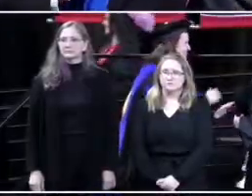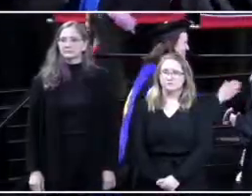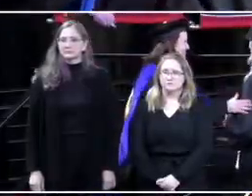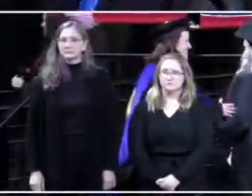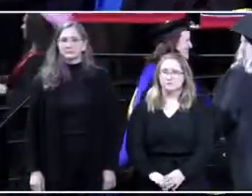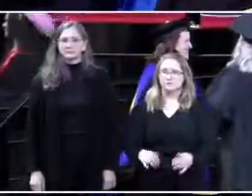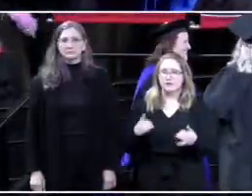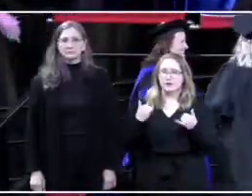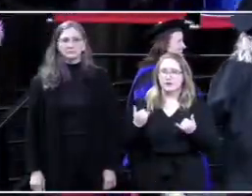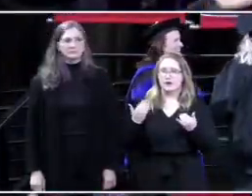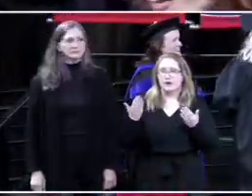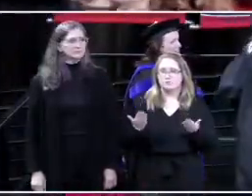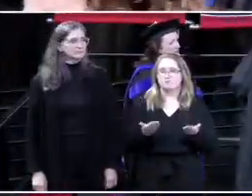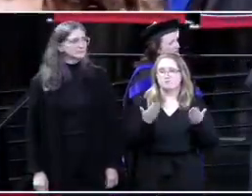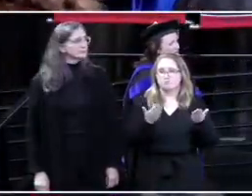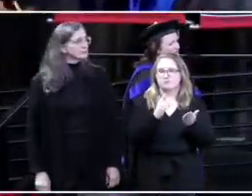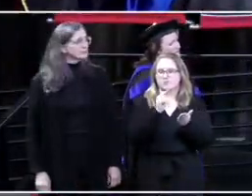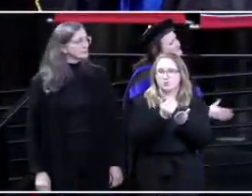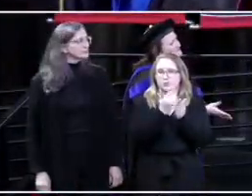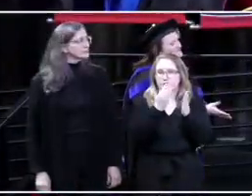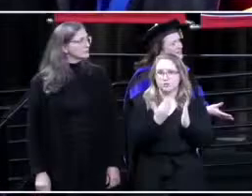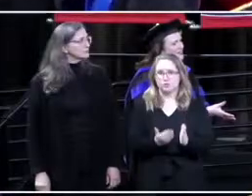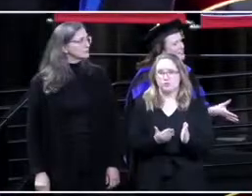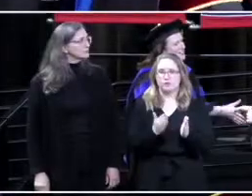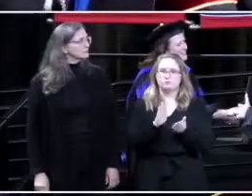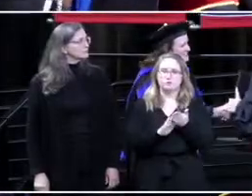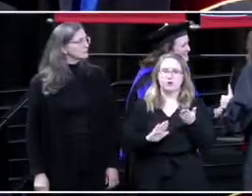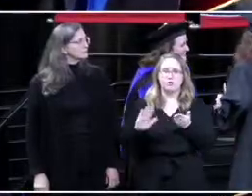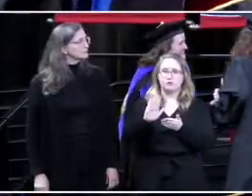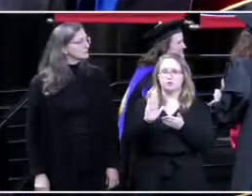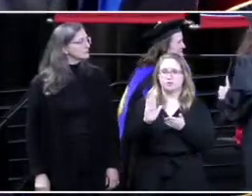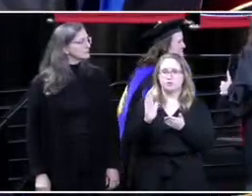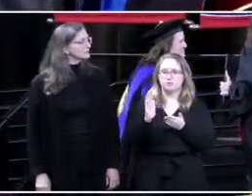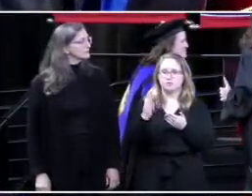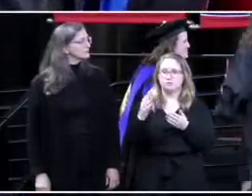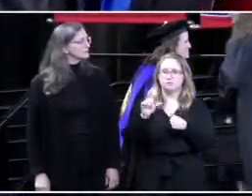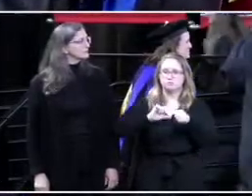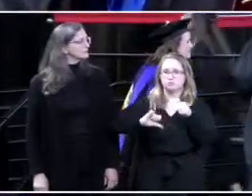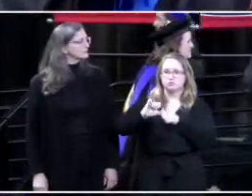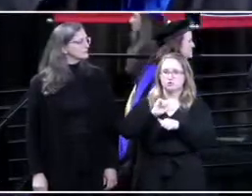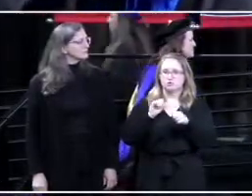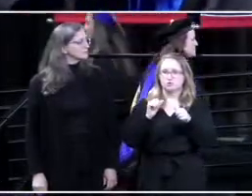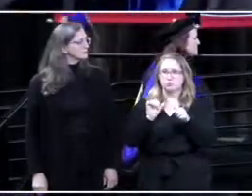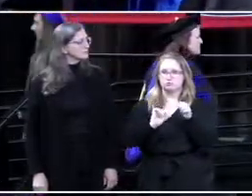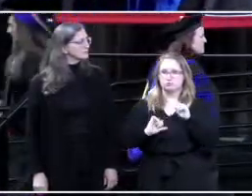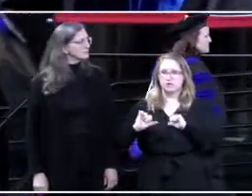Now presenting graduates from the College of Humanities and Social Sciences, Naisha Bryant.